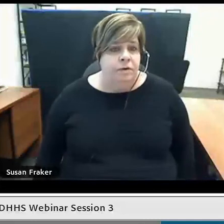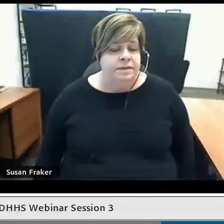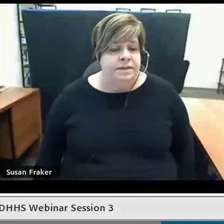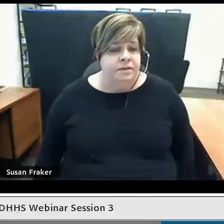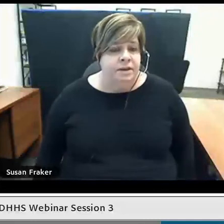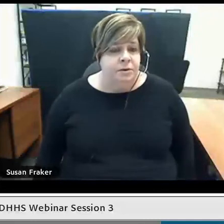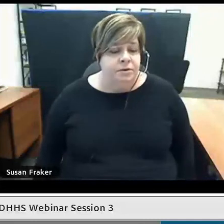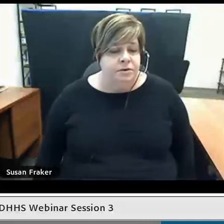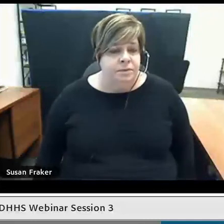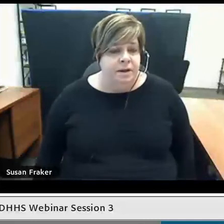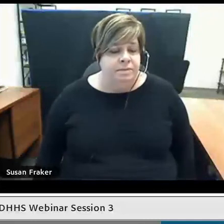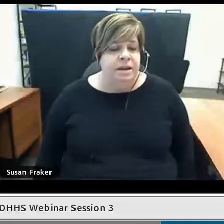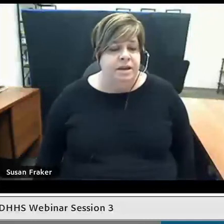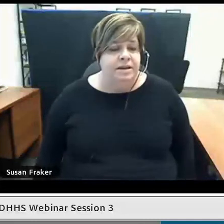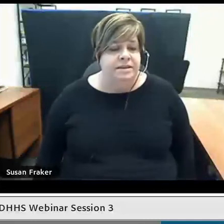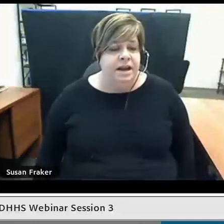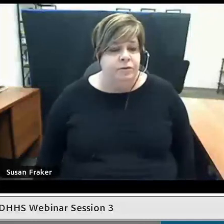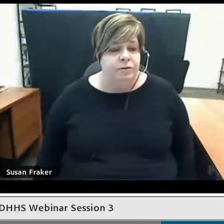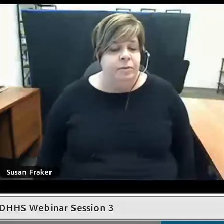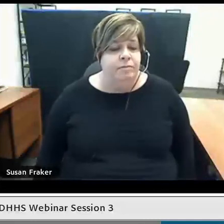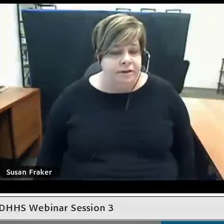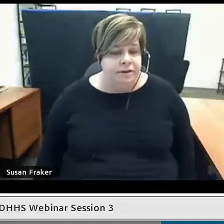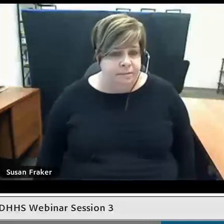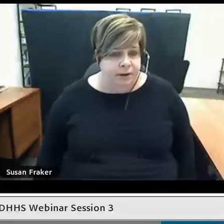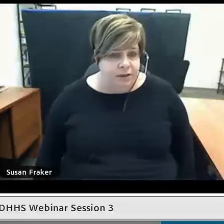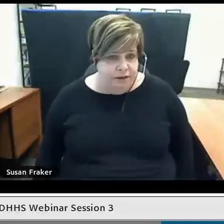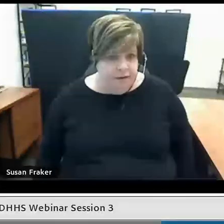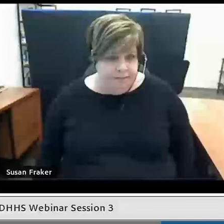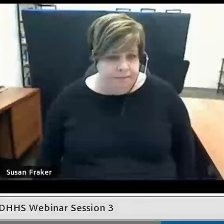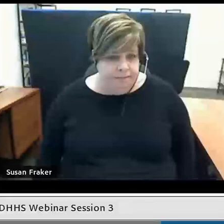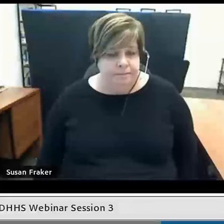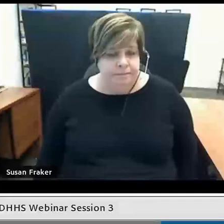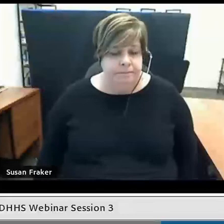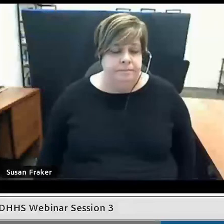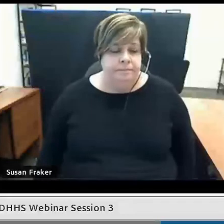So it's never the interpreter's responsibility to stay in the room and monitor a patient.